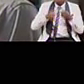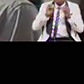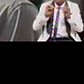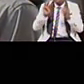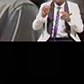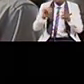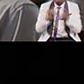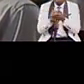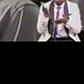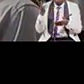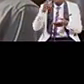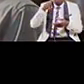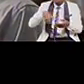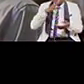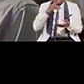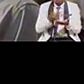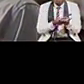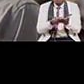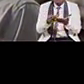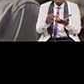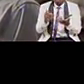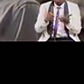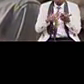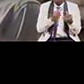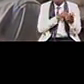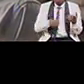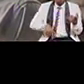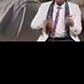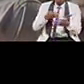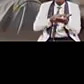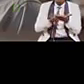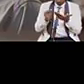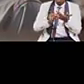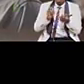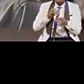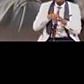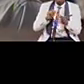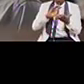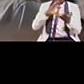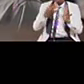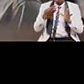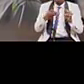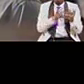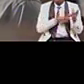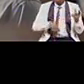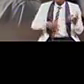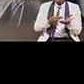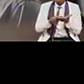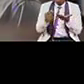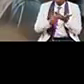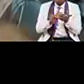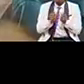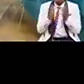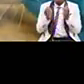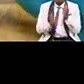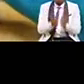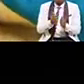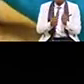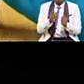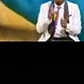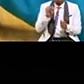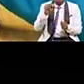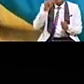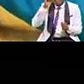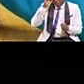Lord, holiness in the presence of the Lord, because holiness without which no man shall see the Lord. As you